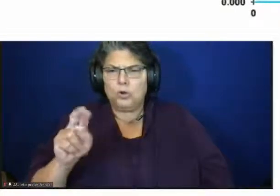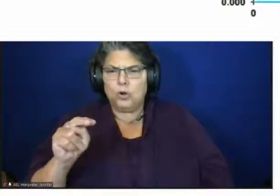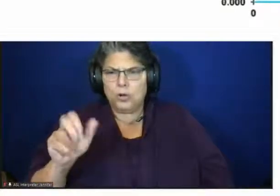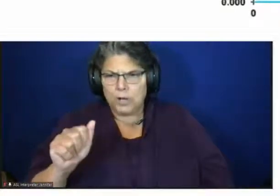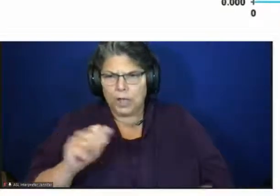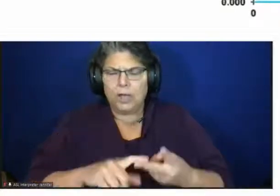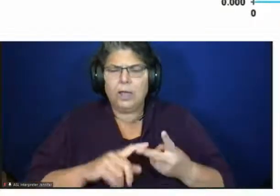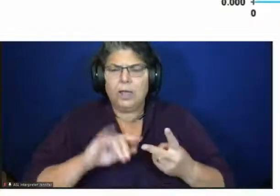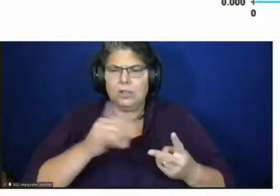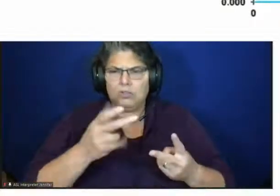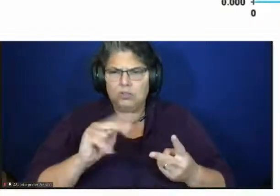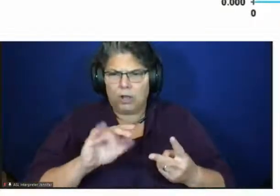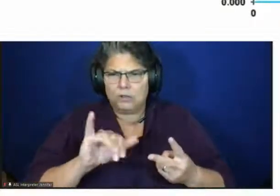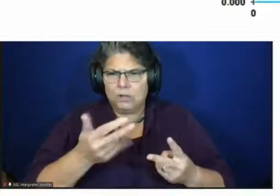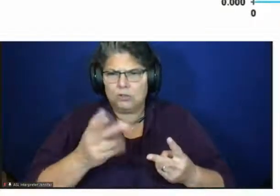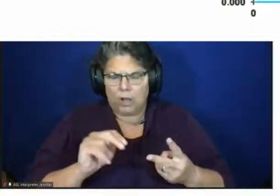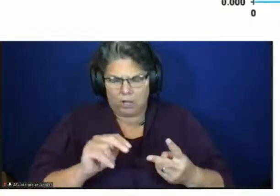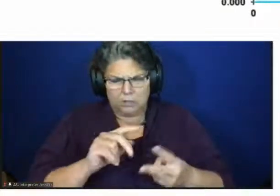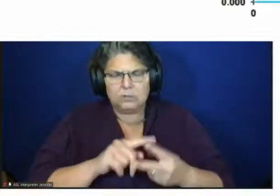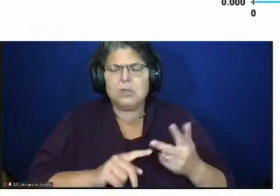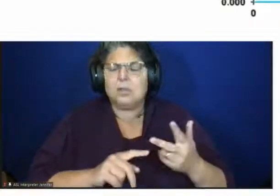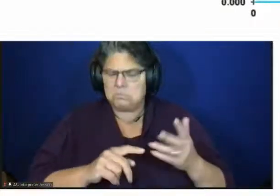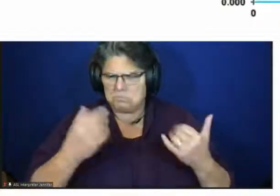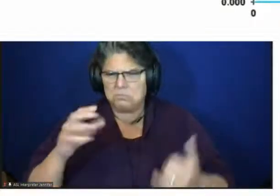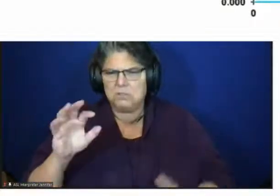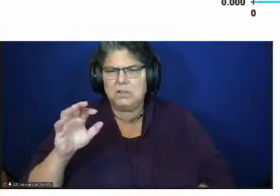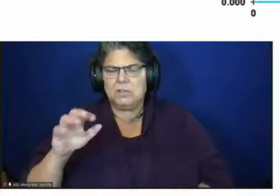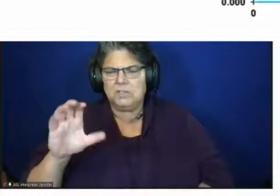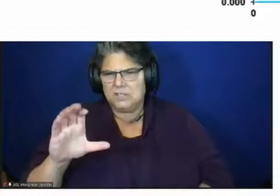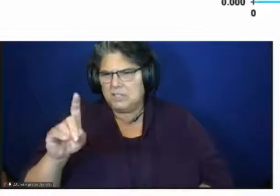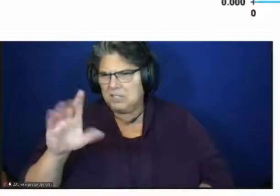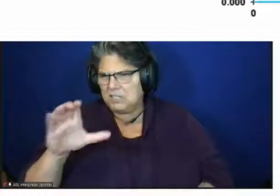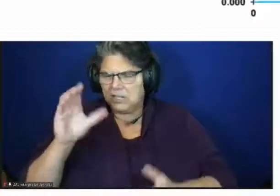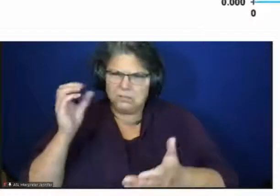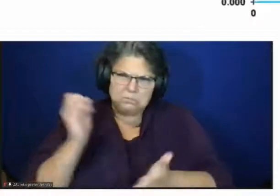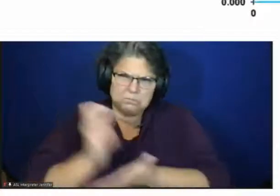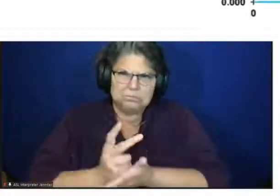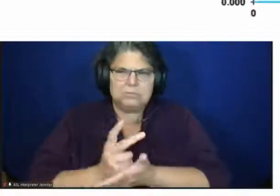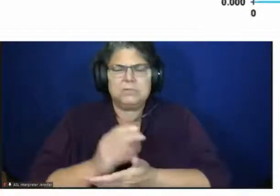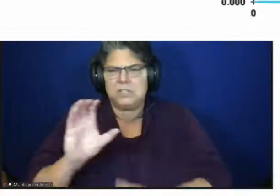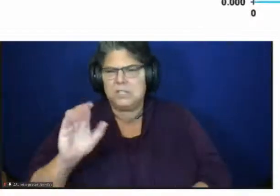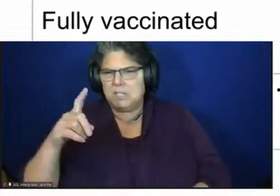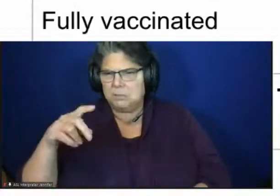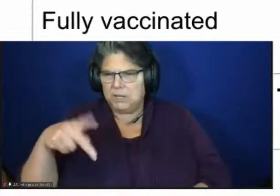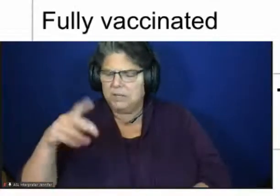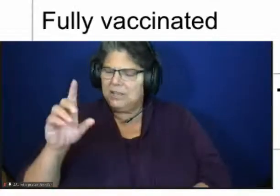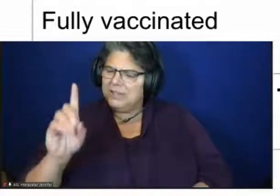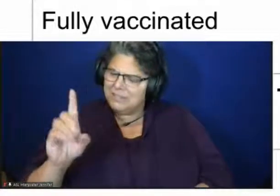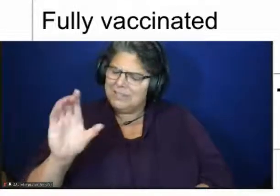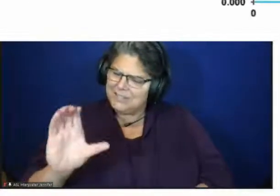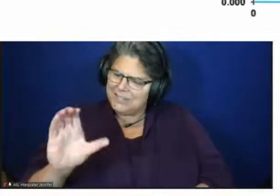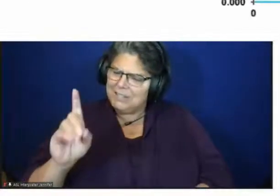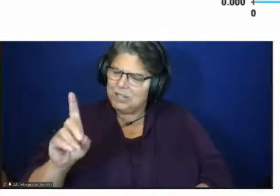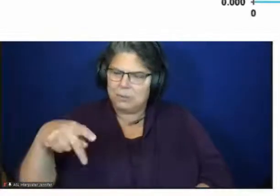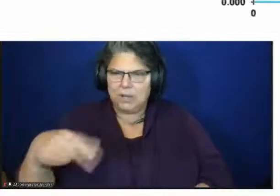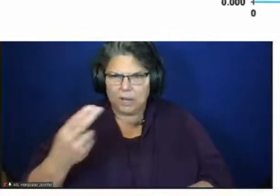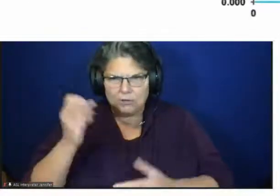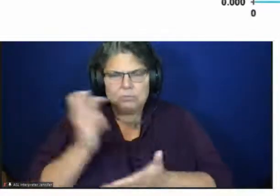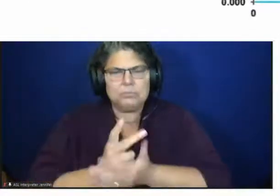by the CDC and CDPH and have been available in our county through our public health clinics